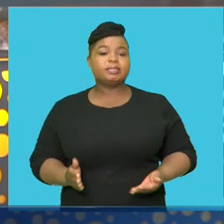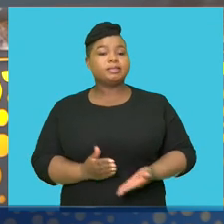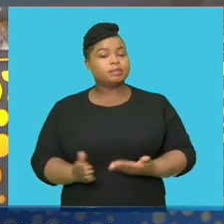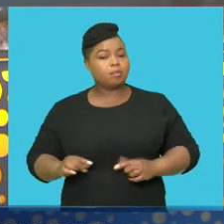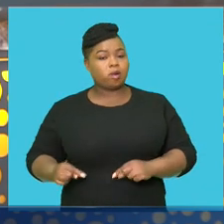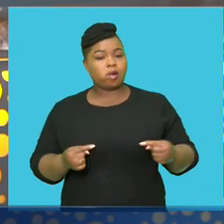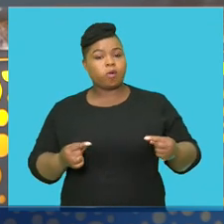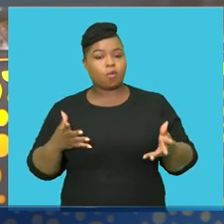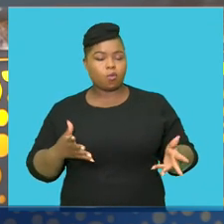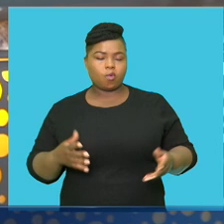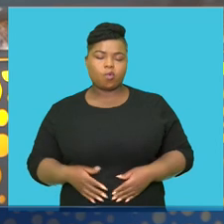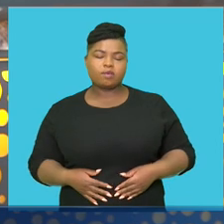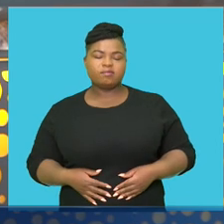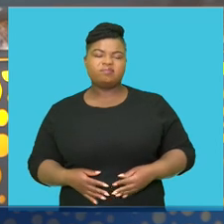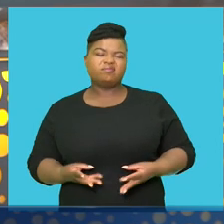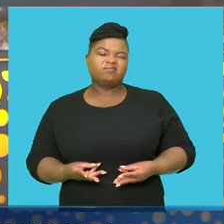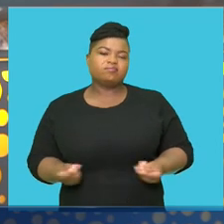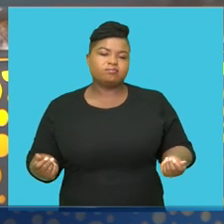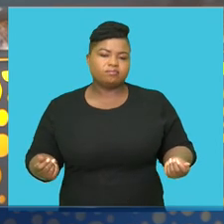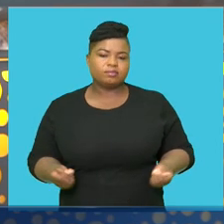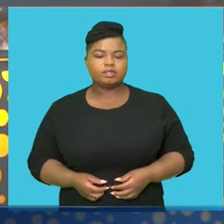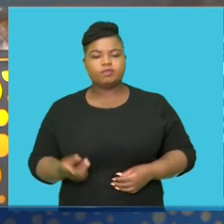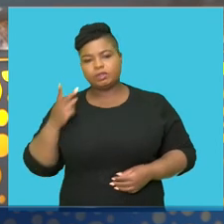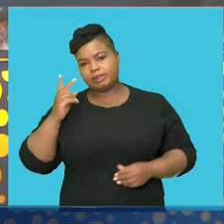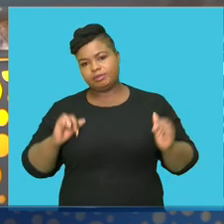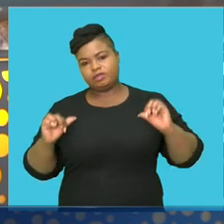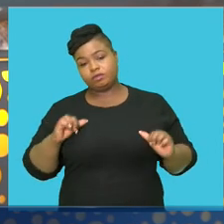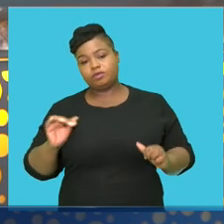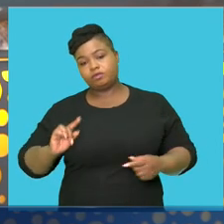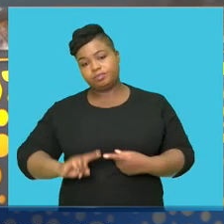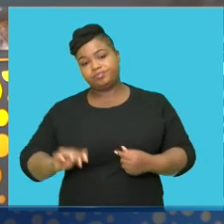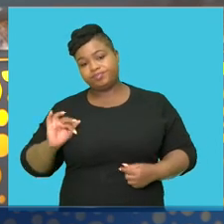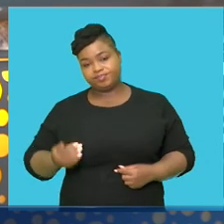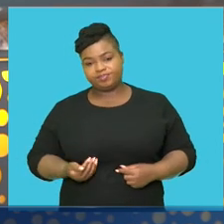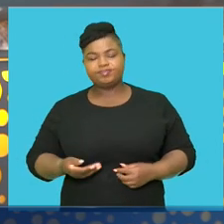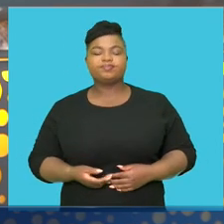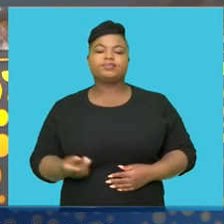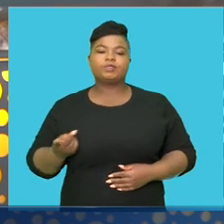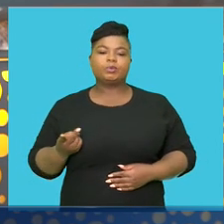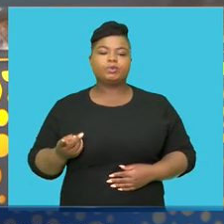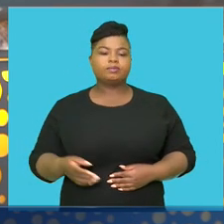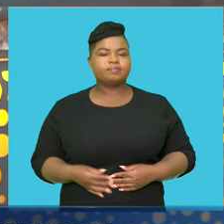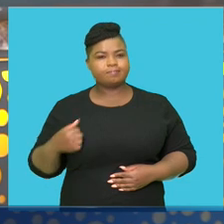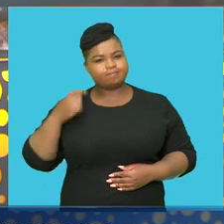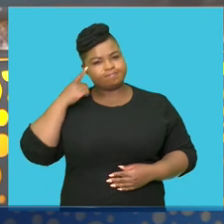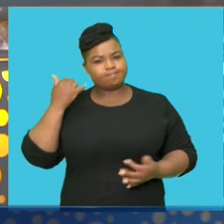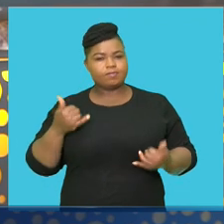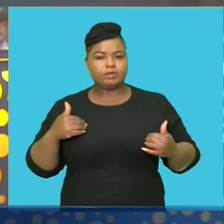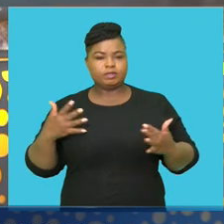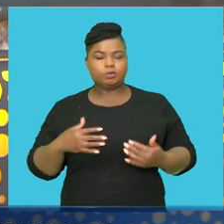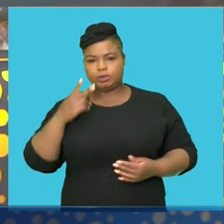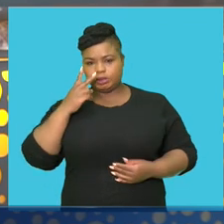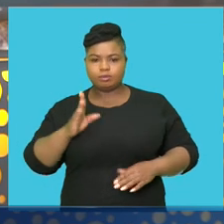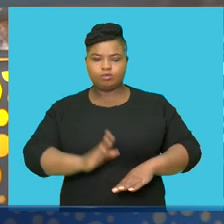arguments will die down if we see really great performances from women. And if we, if I think we start to see